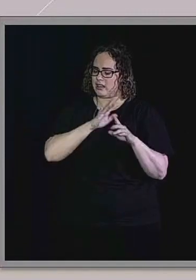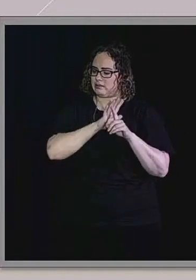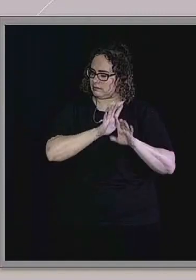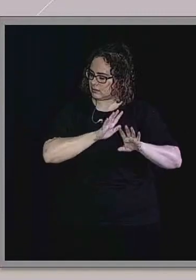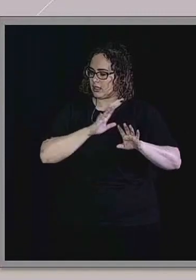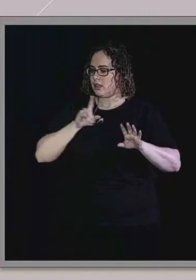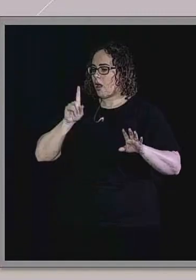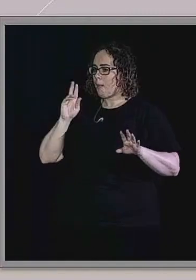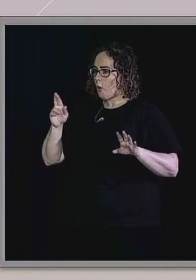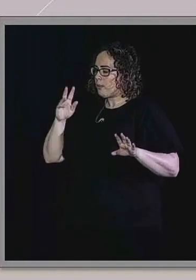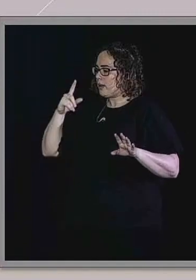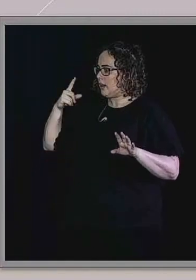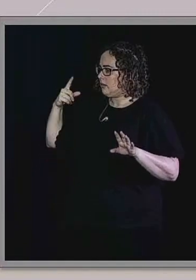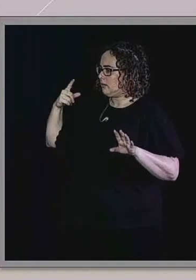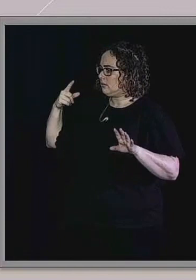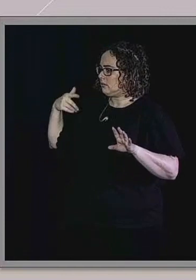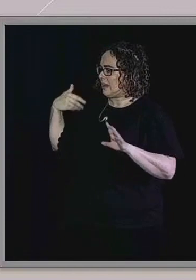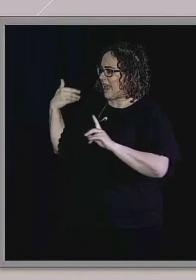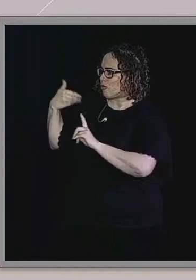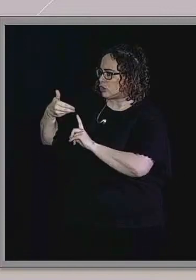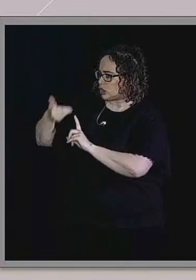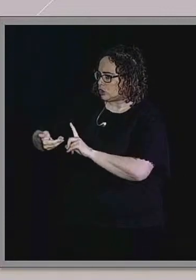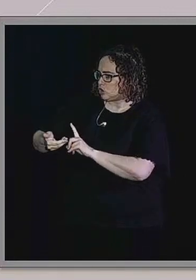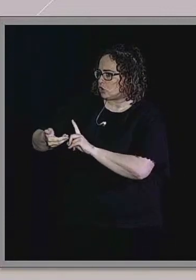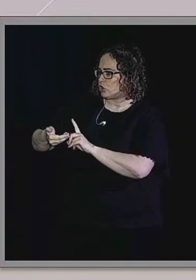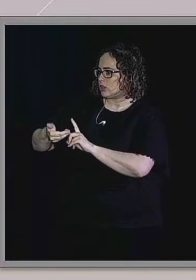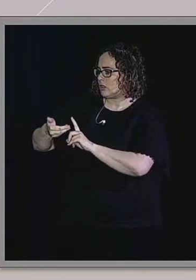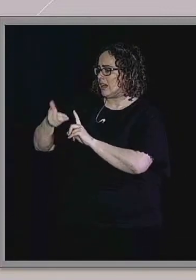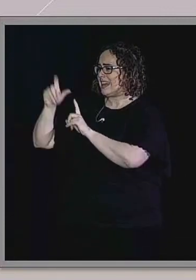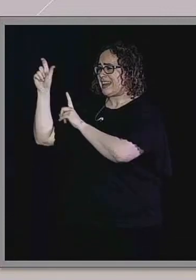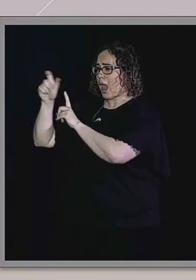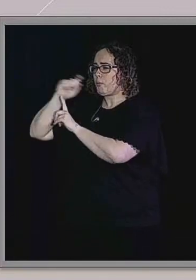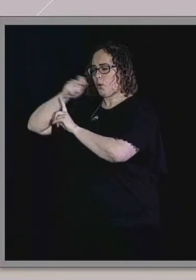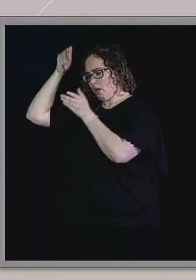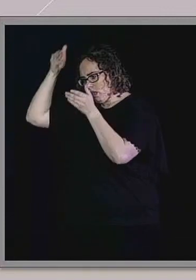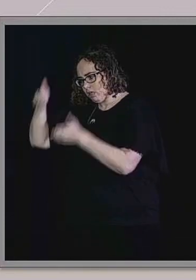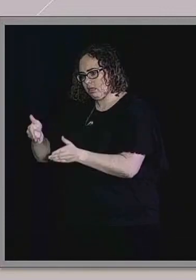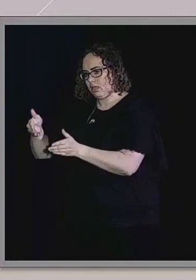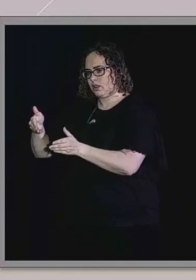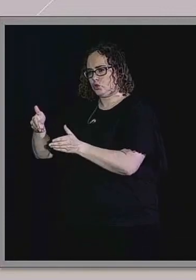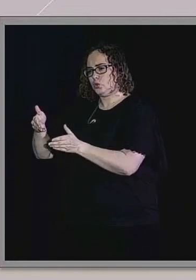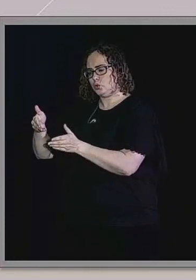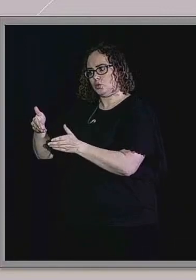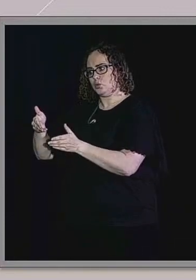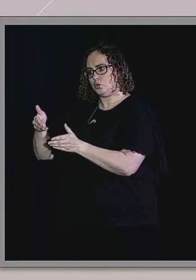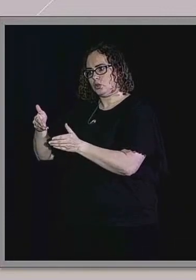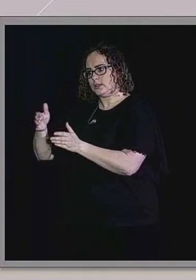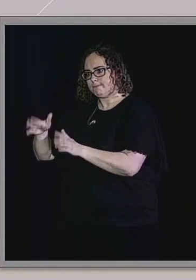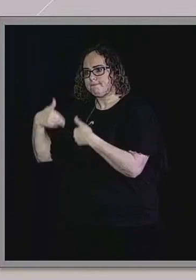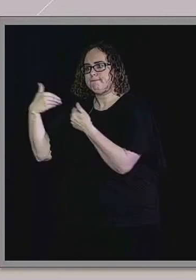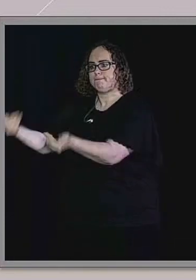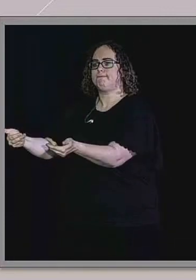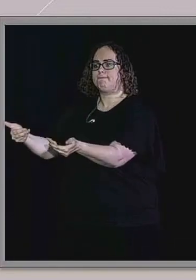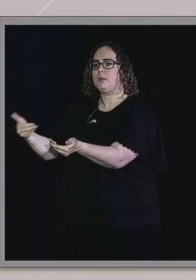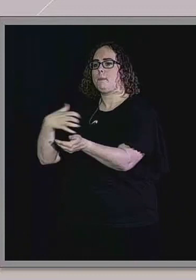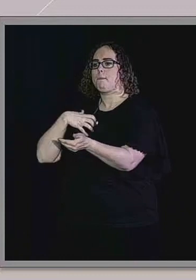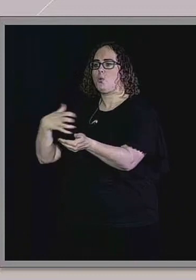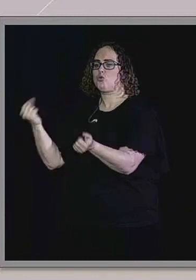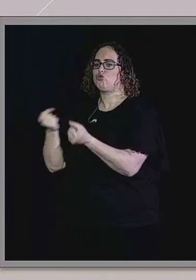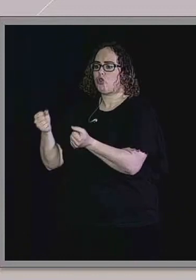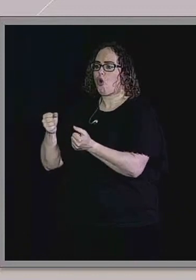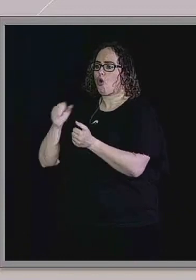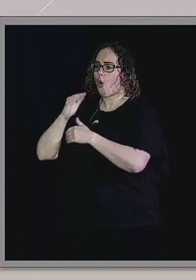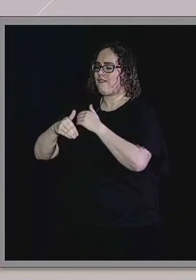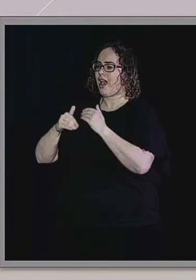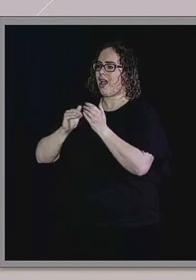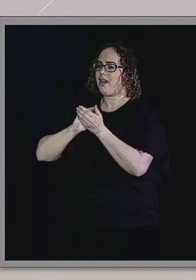think particularly the new government in Canberra is looking to maybe take more of a role in that regard. Yeah, absolutely. I mean, I think if that